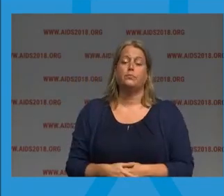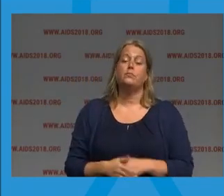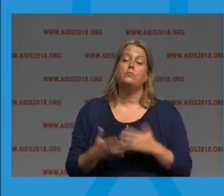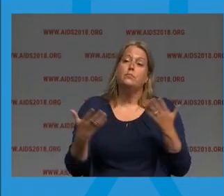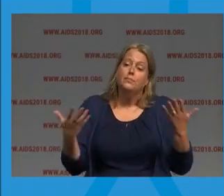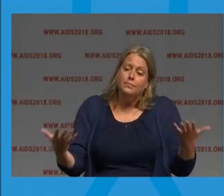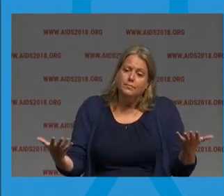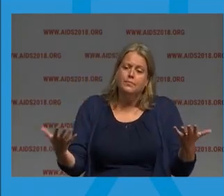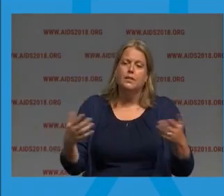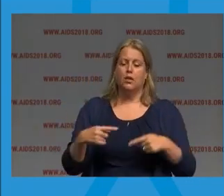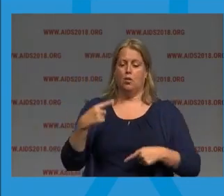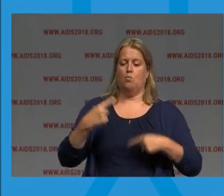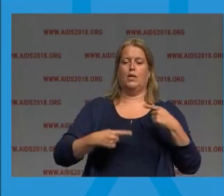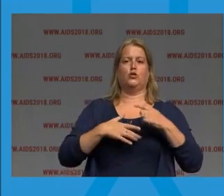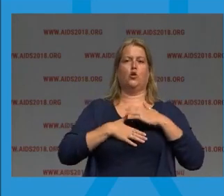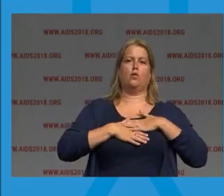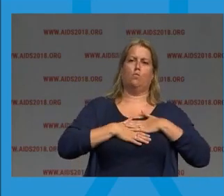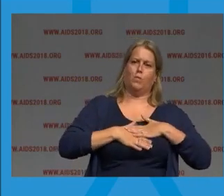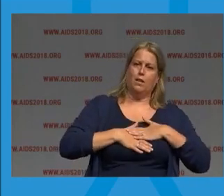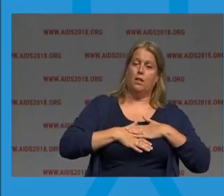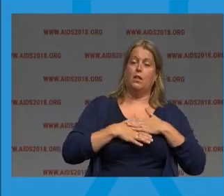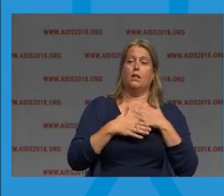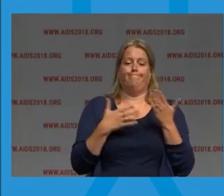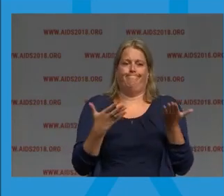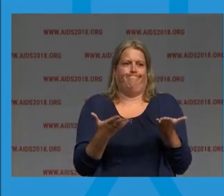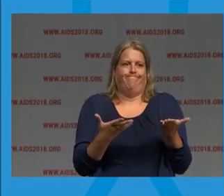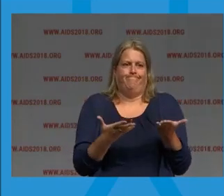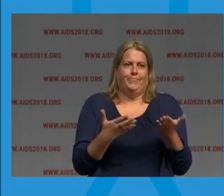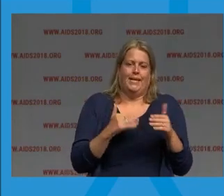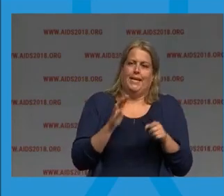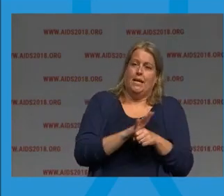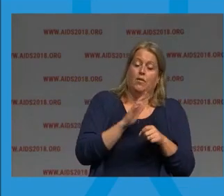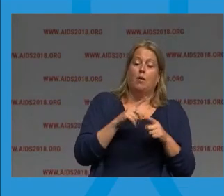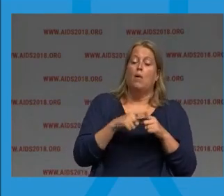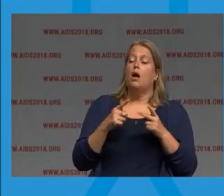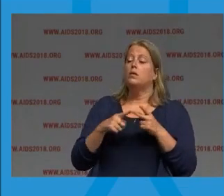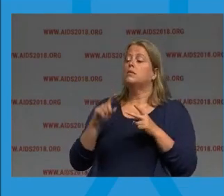But a lack of political will and respect for the rights of women